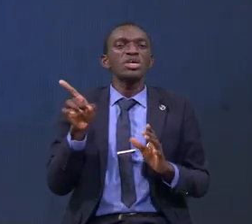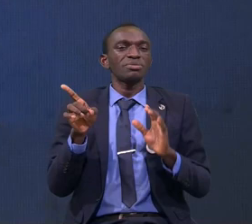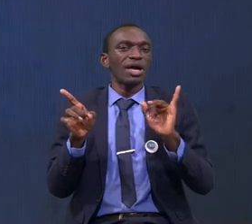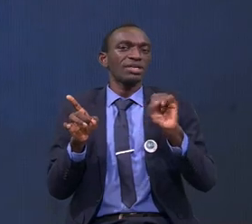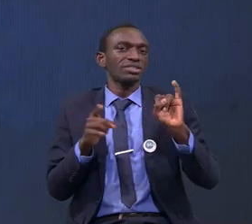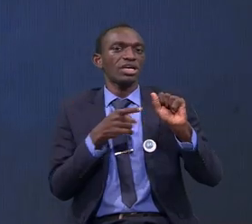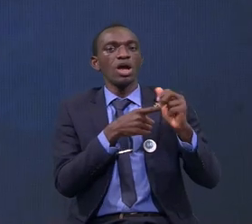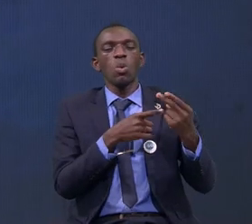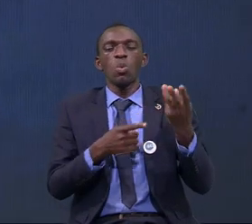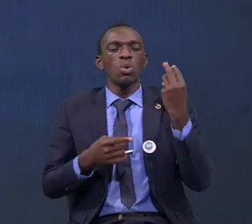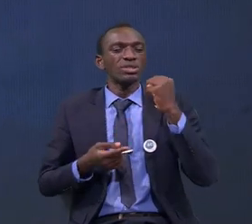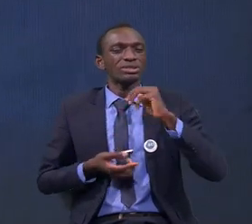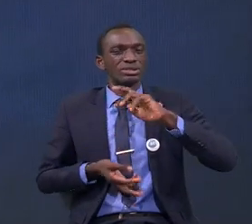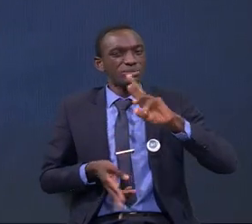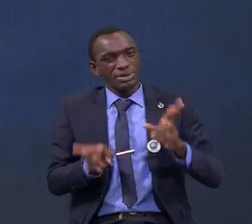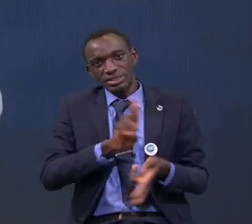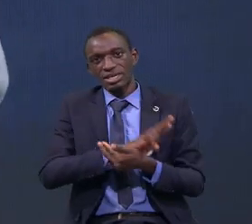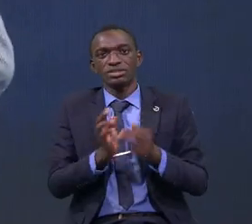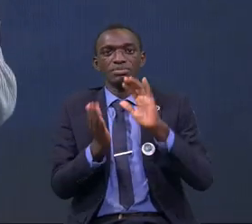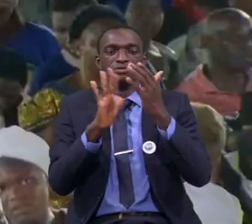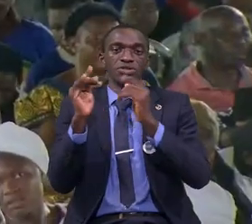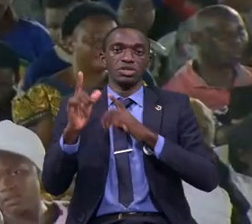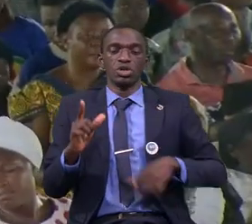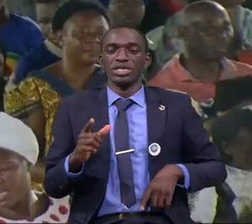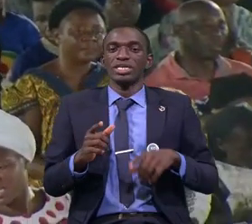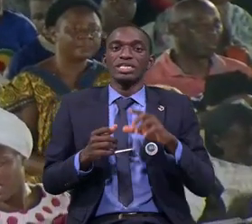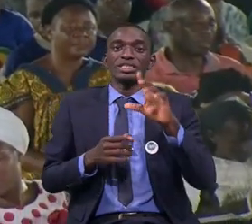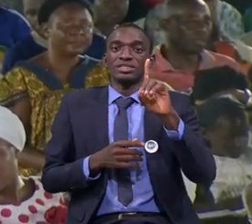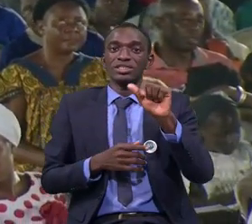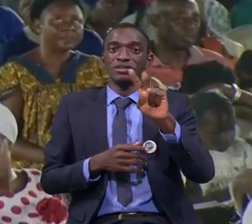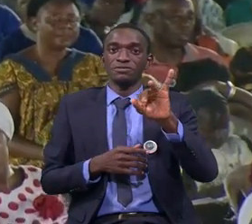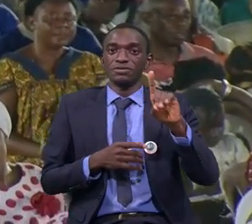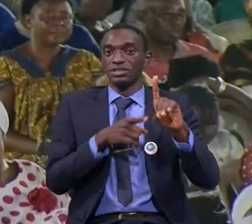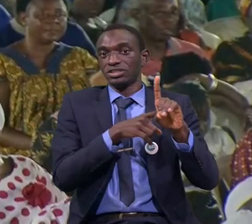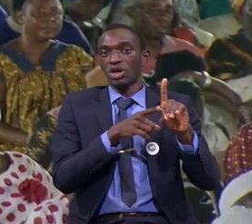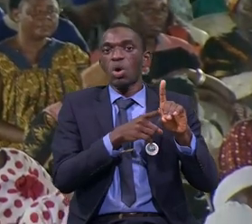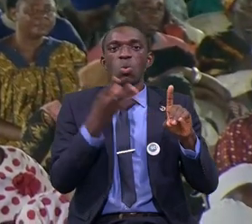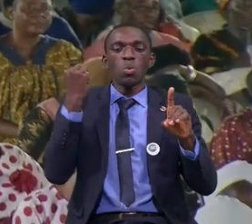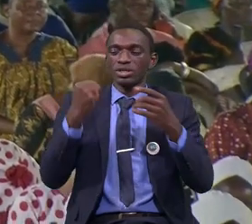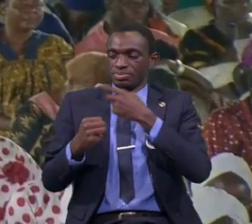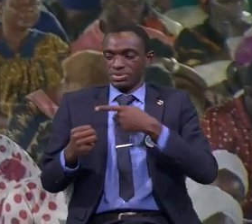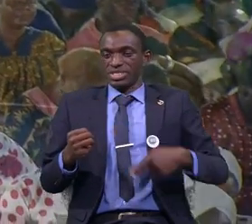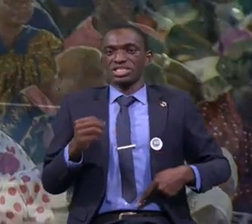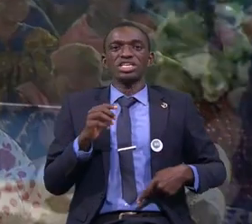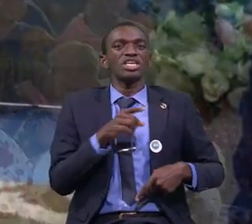David was a prince. He was penitent, repentant before the Lord.